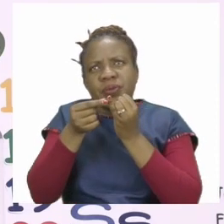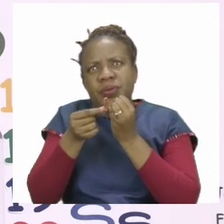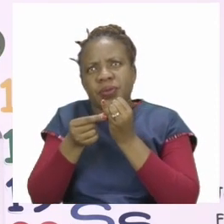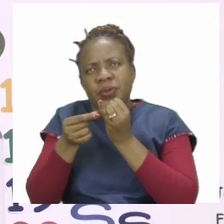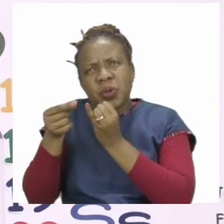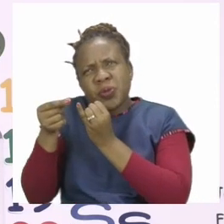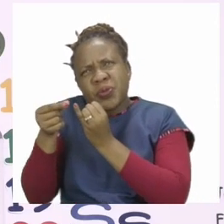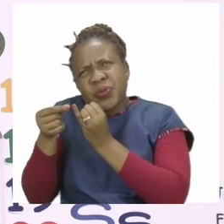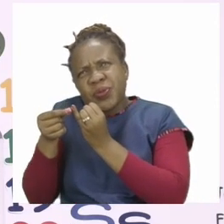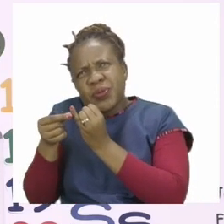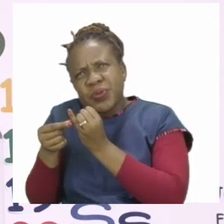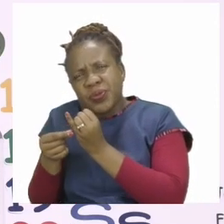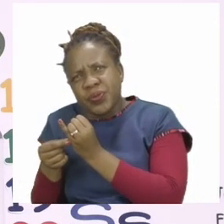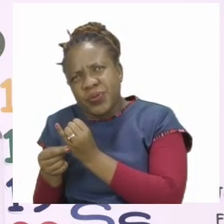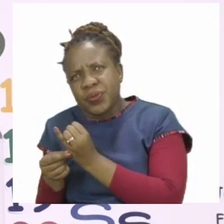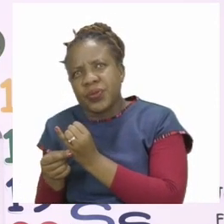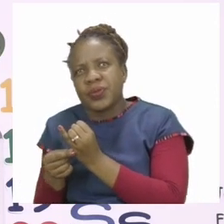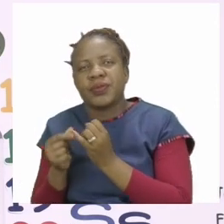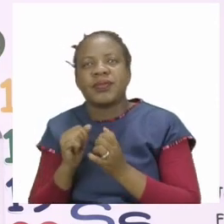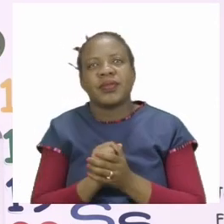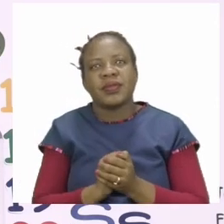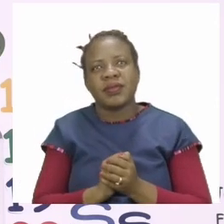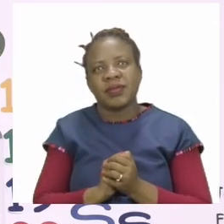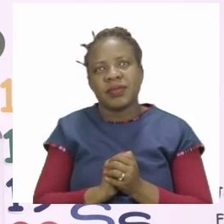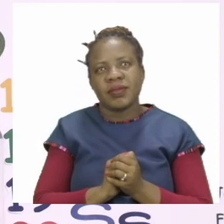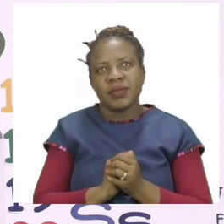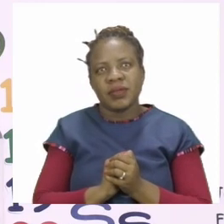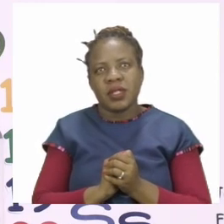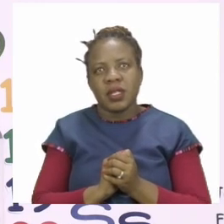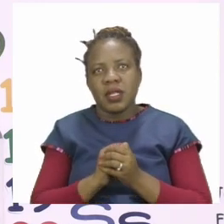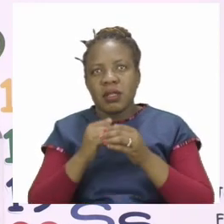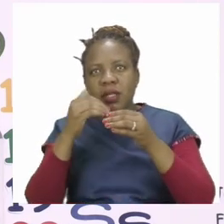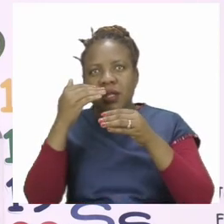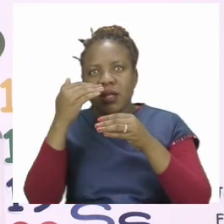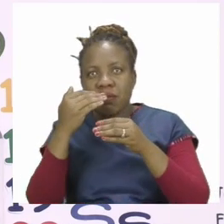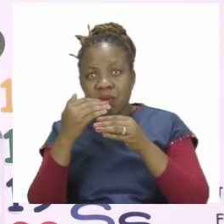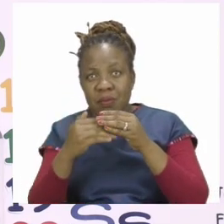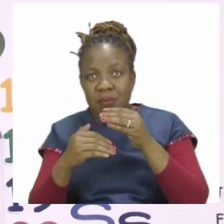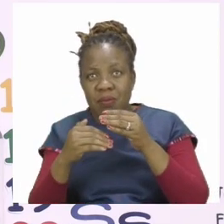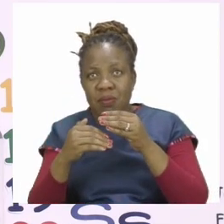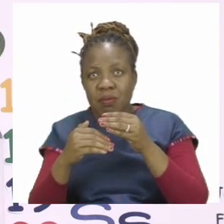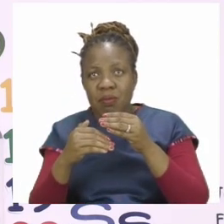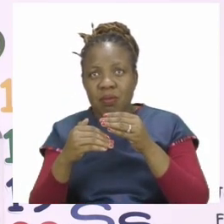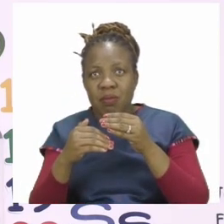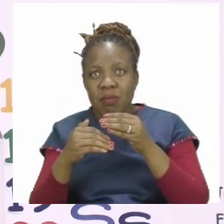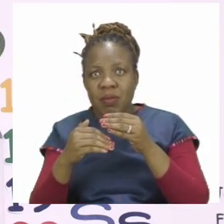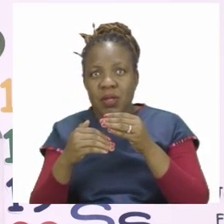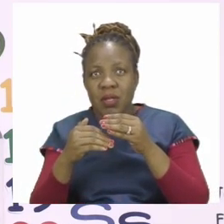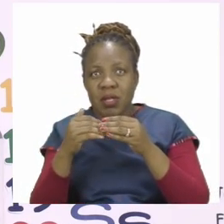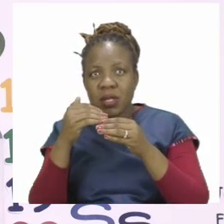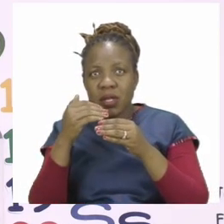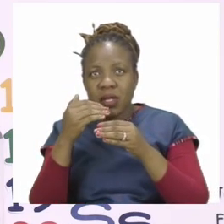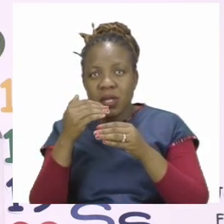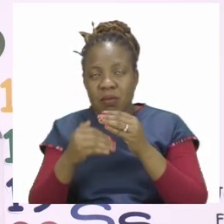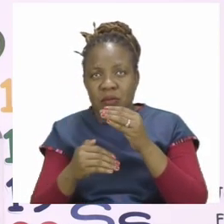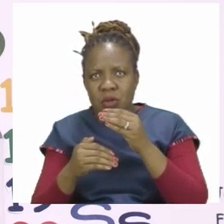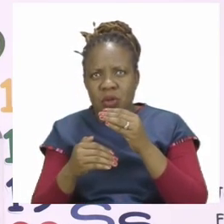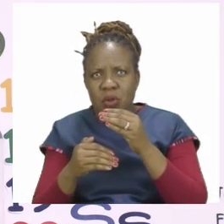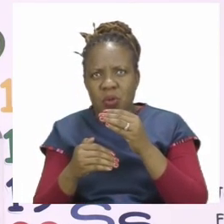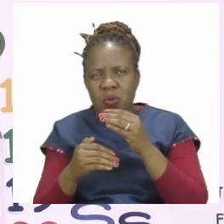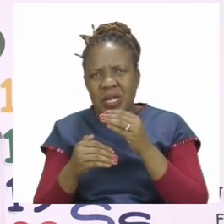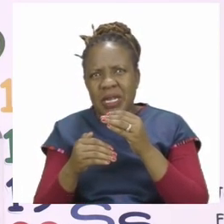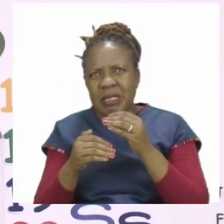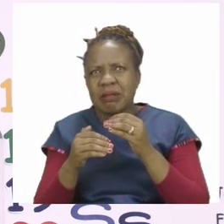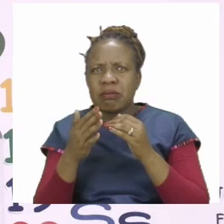this one is thinner than this one. But if you look at the third